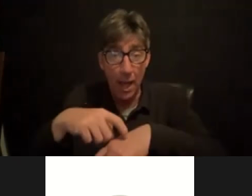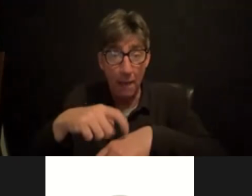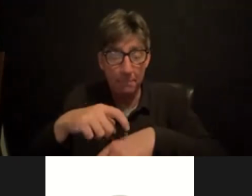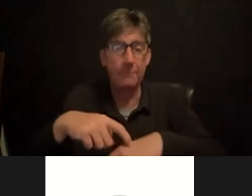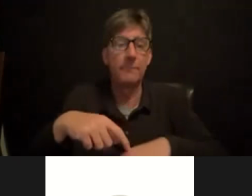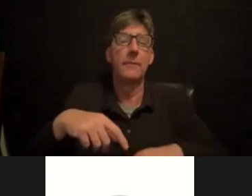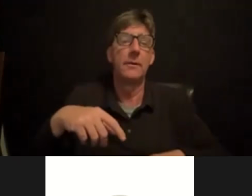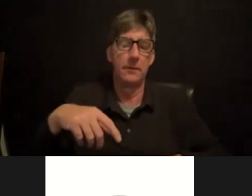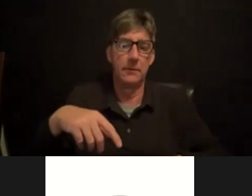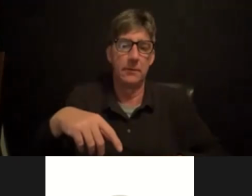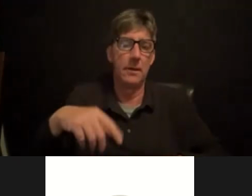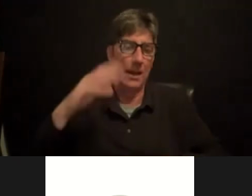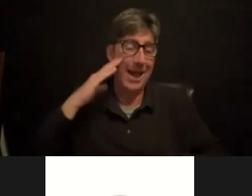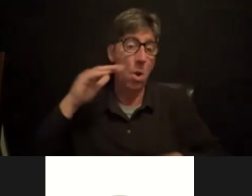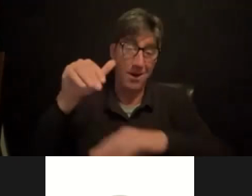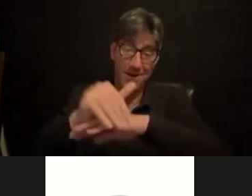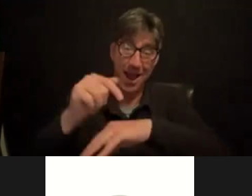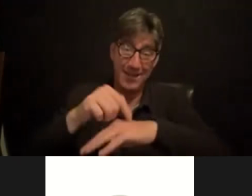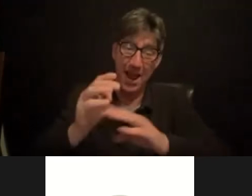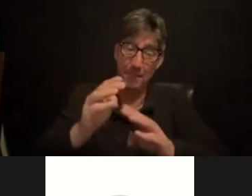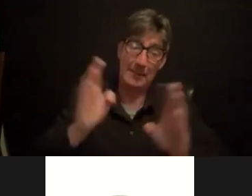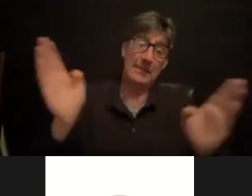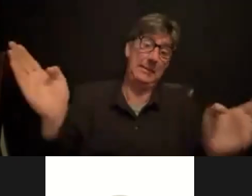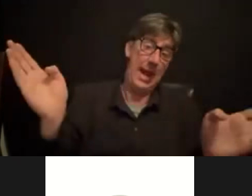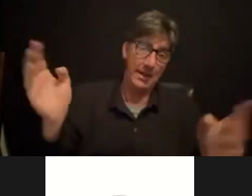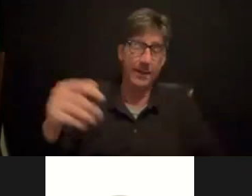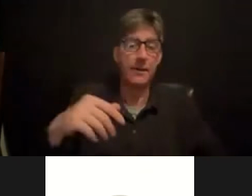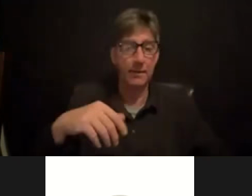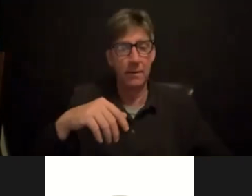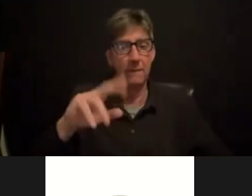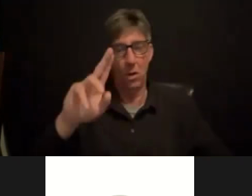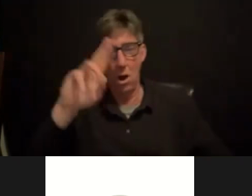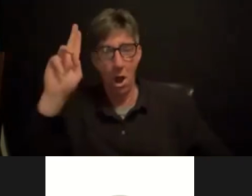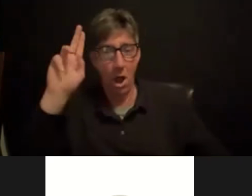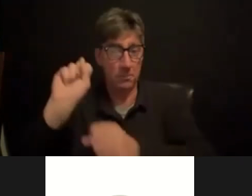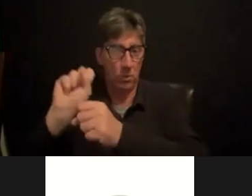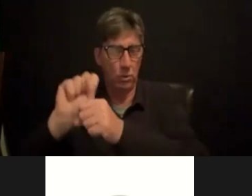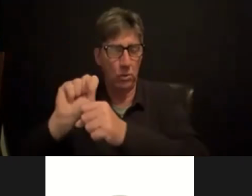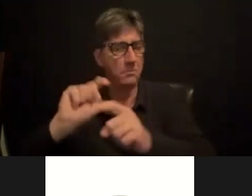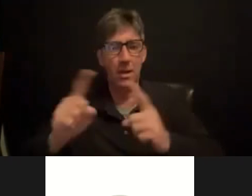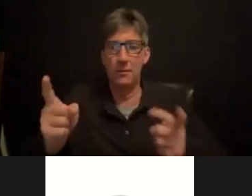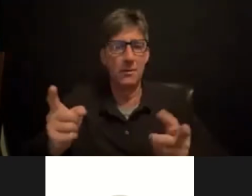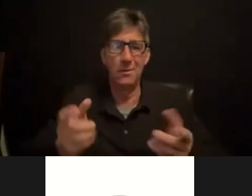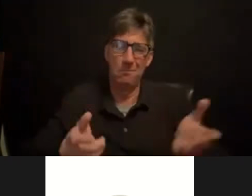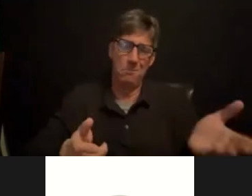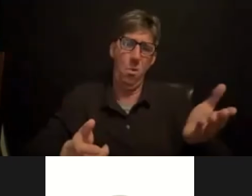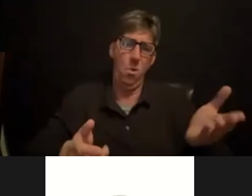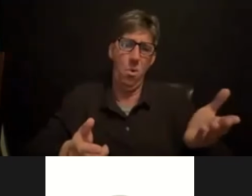the nighttime train for, you know, hospital workers, but you know, what about more of like the morning